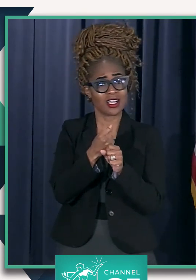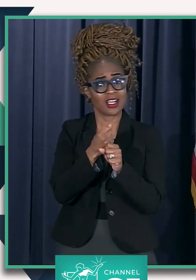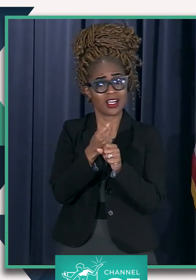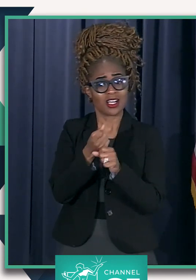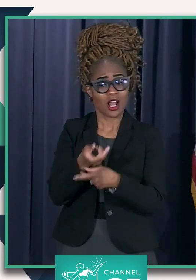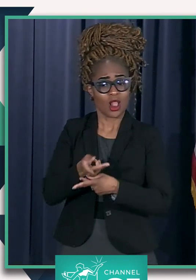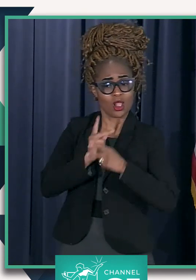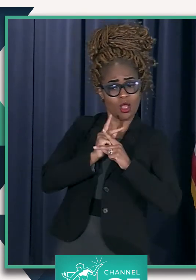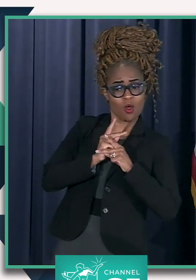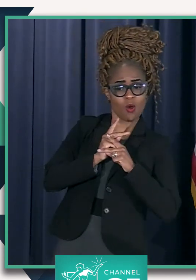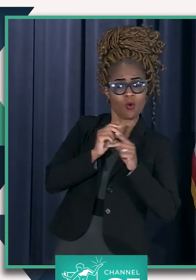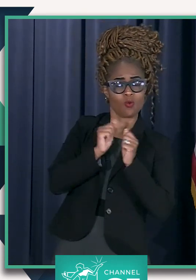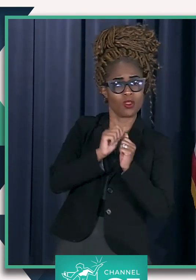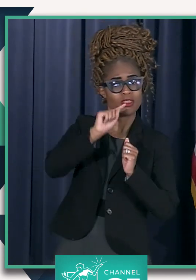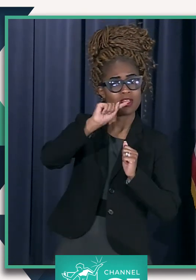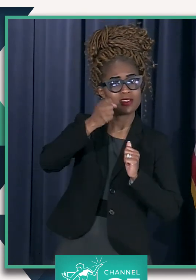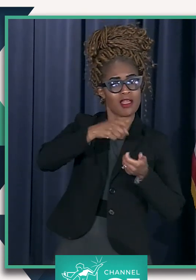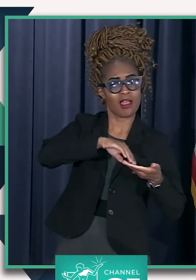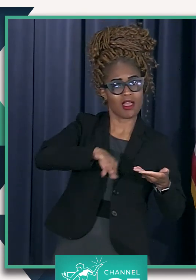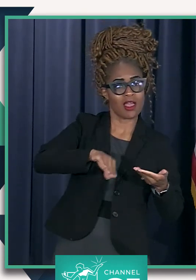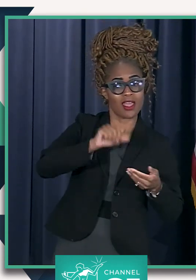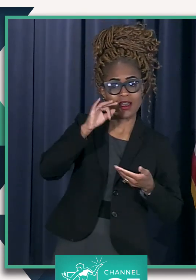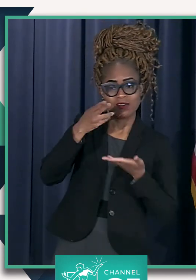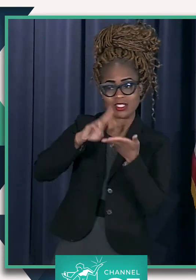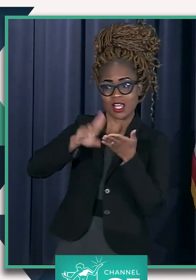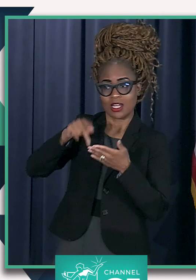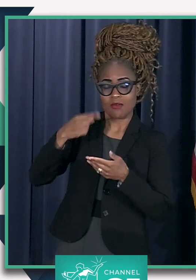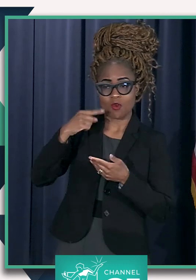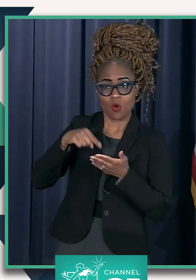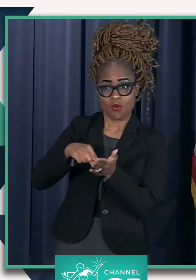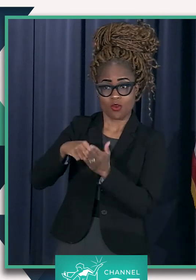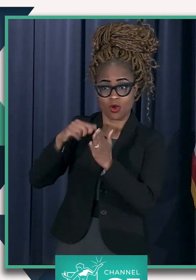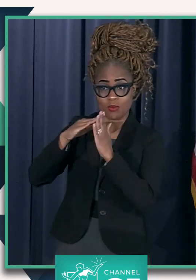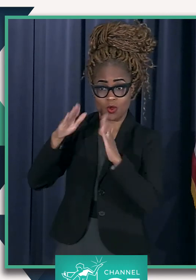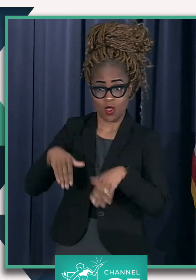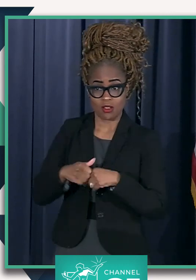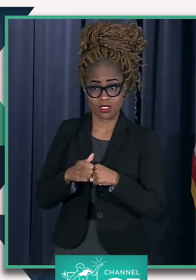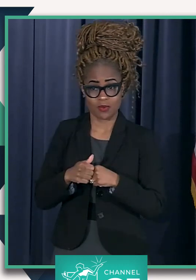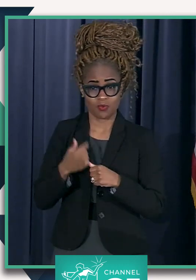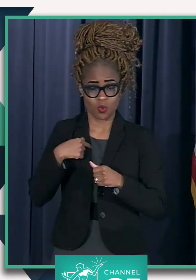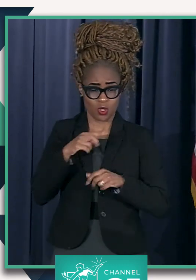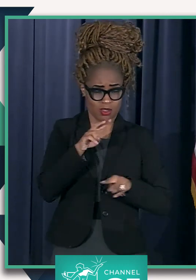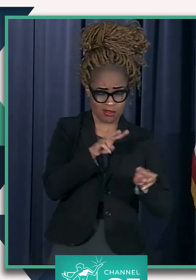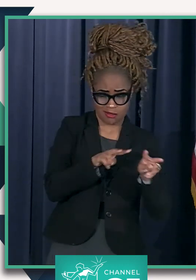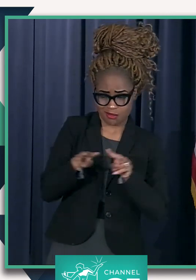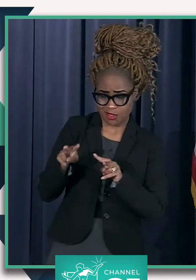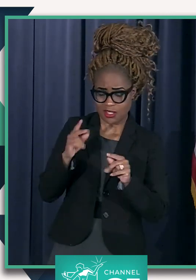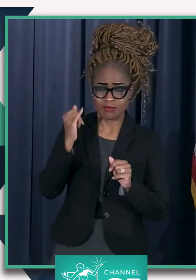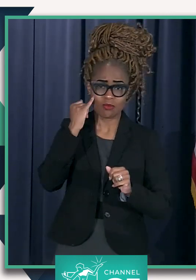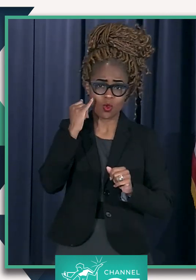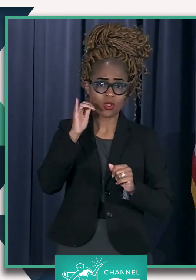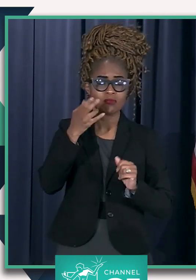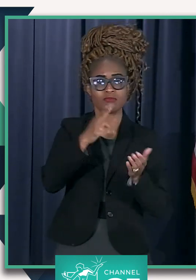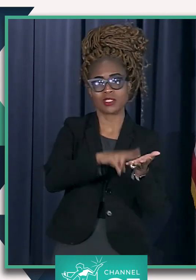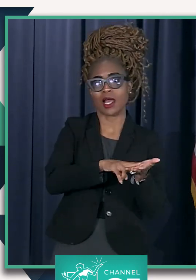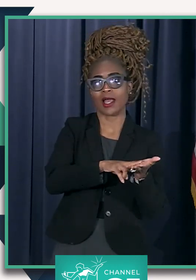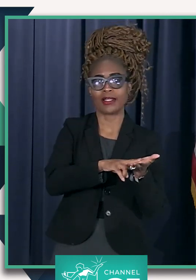loan tax breaks when you sign up for affordable housing. We are looking at which one of those contracts, let's say it was signed